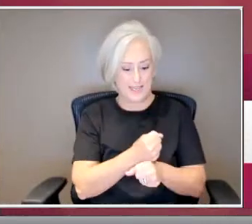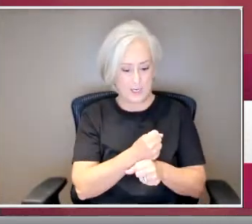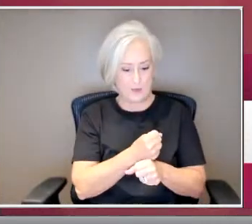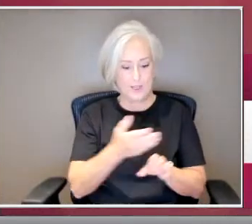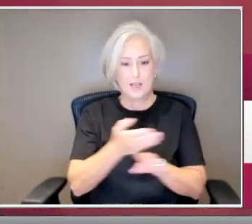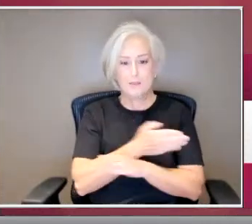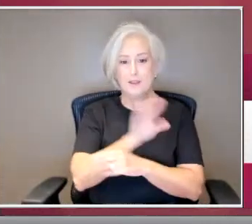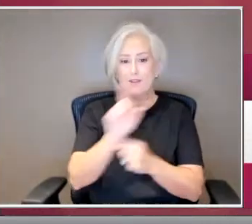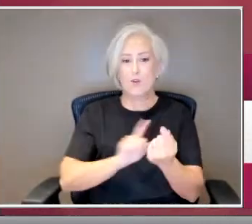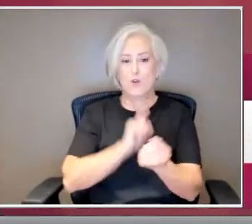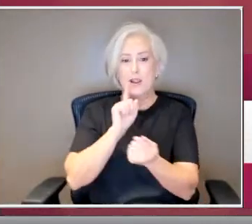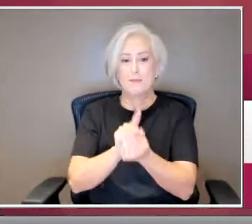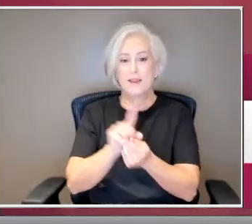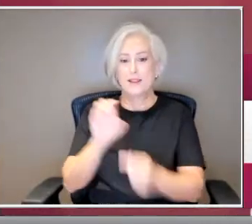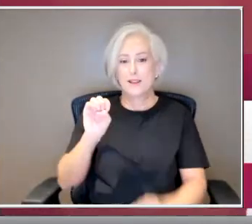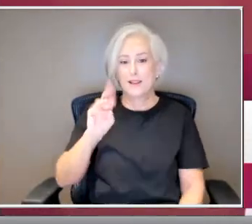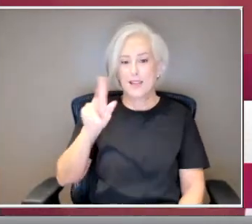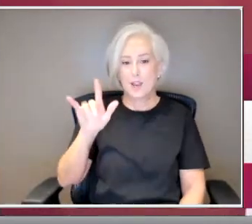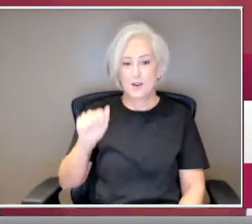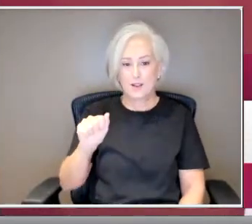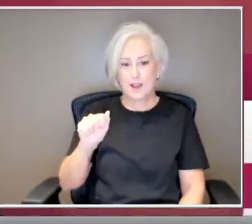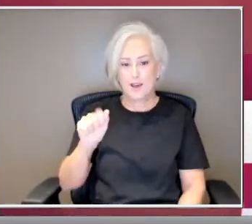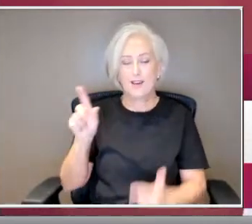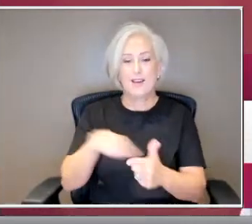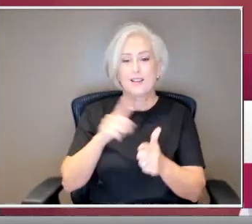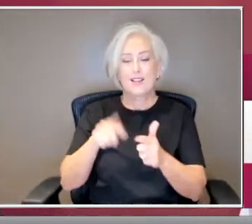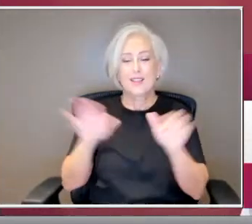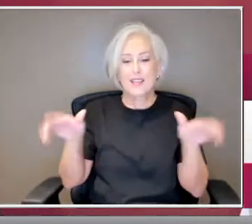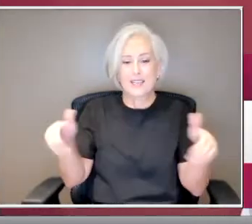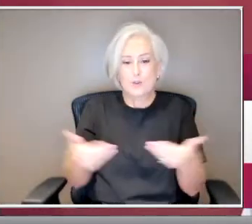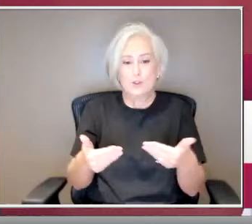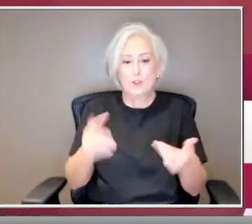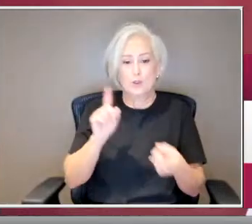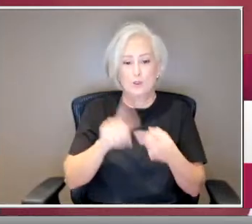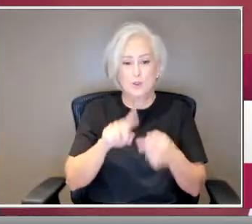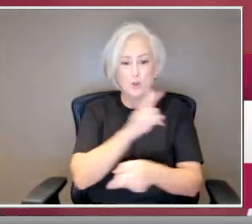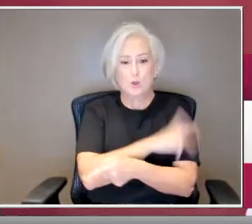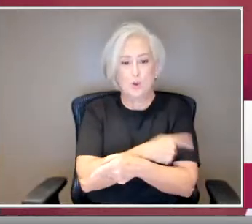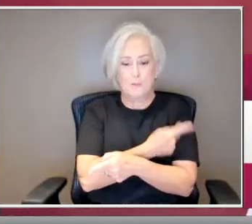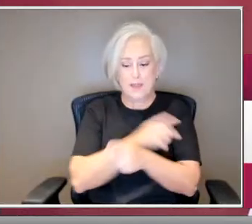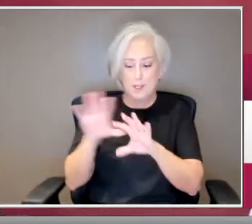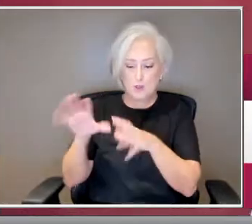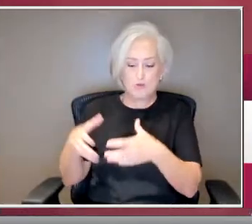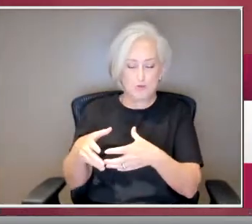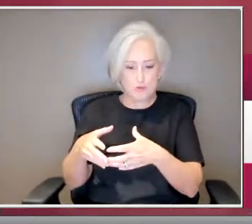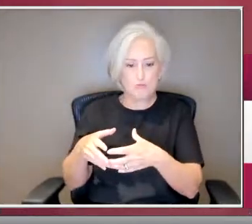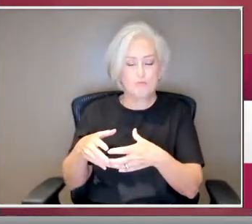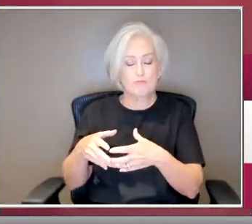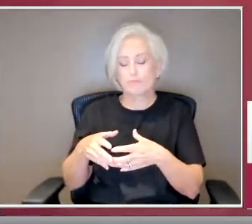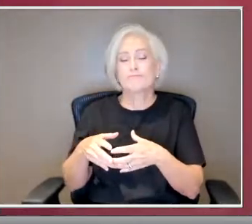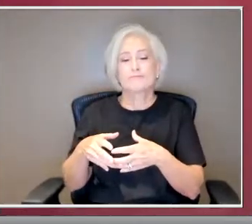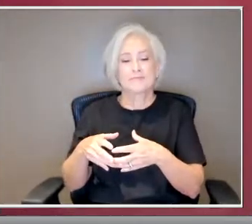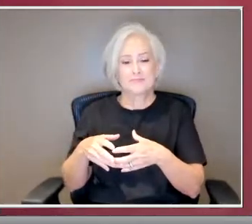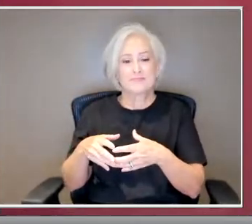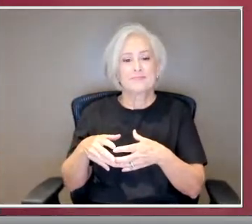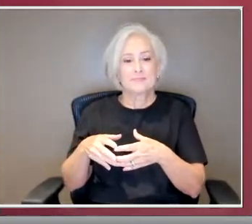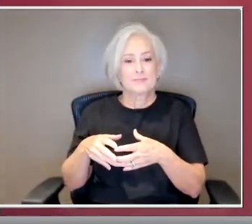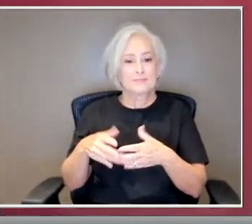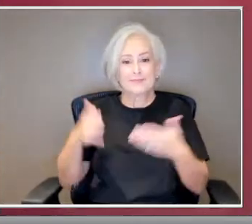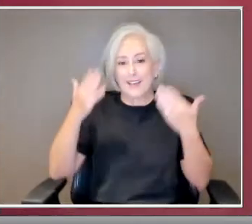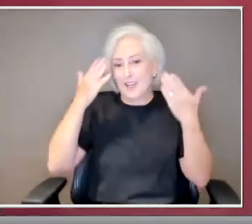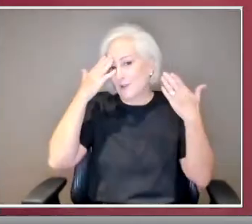Erica, and that's where I was introduced to this patient population. And I don't know,